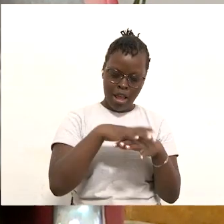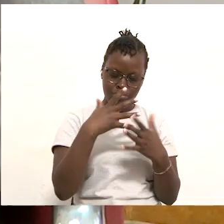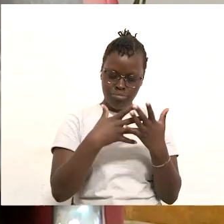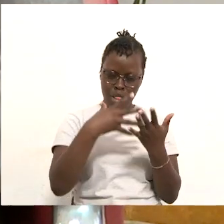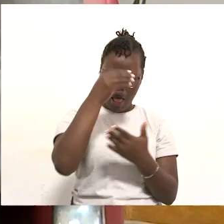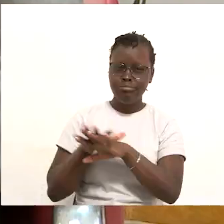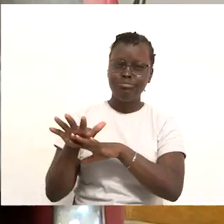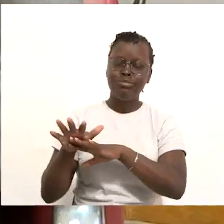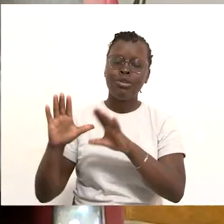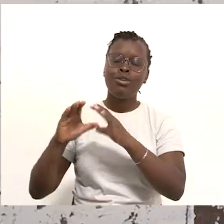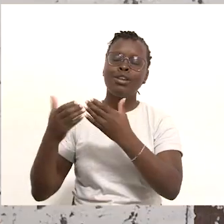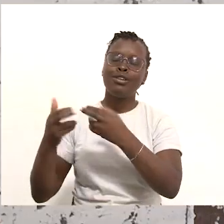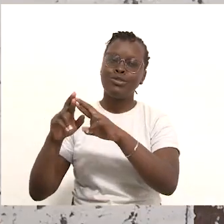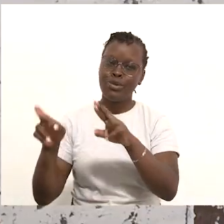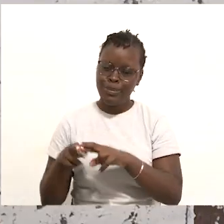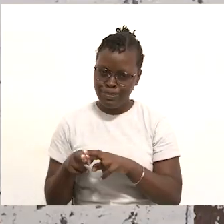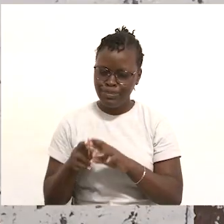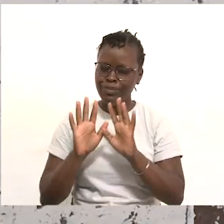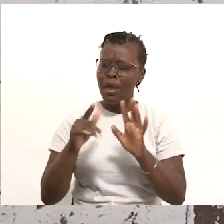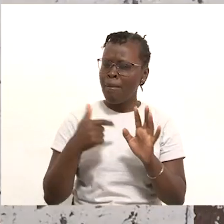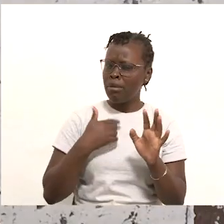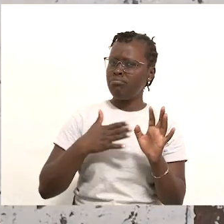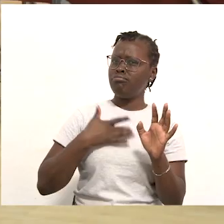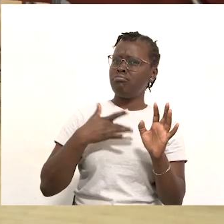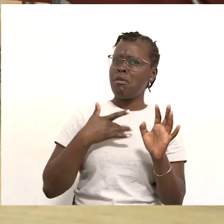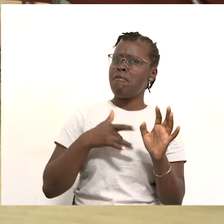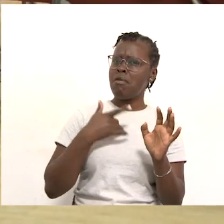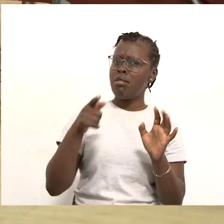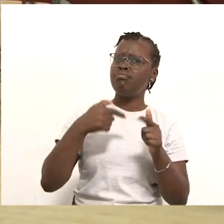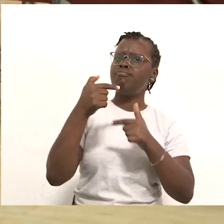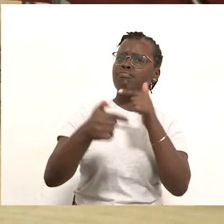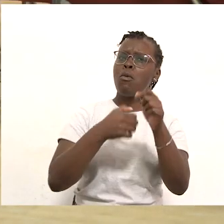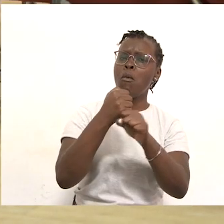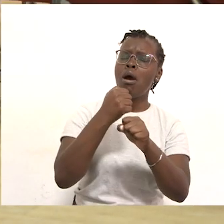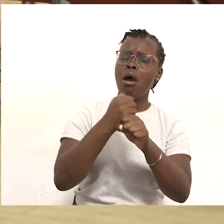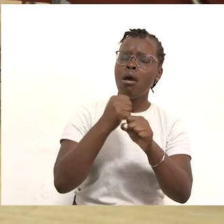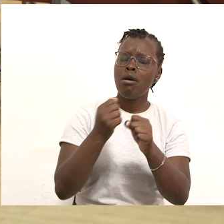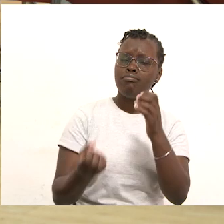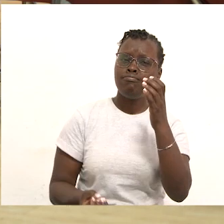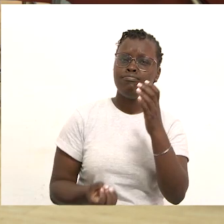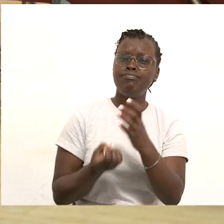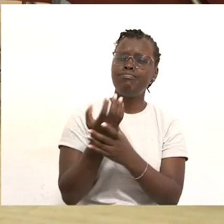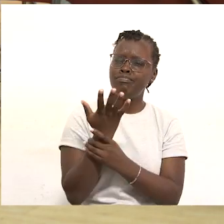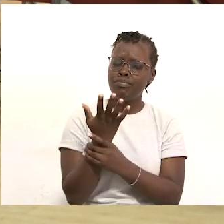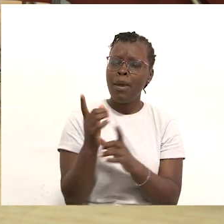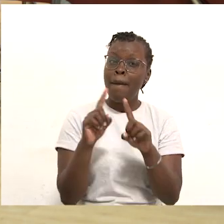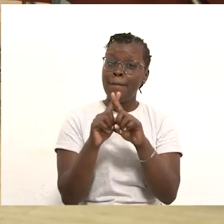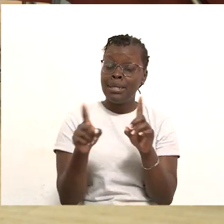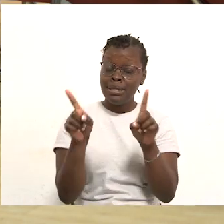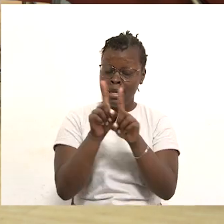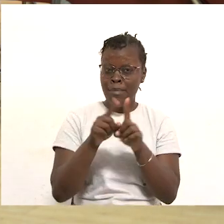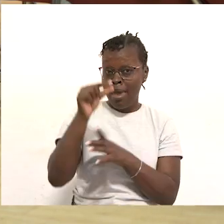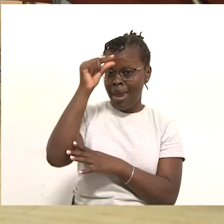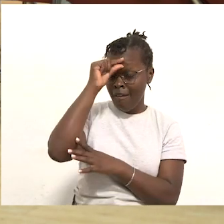in their classrooms. That's exciting to hear that your work will continue to grow and create impact. In fact, the government